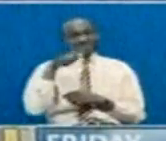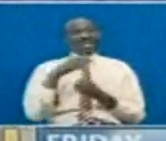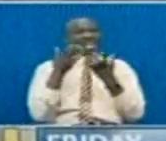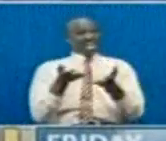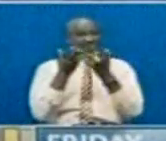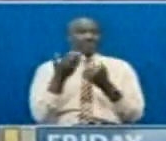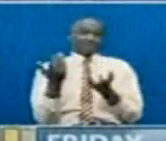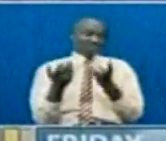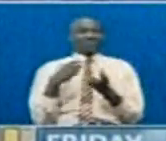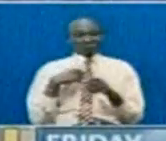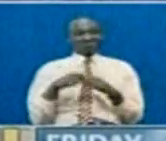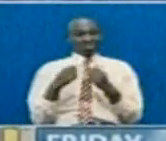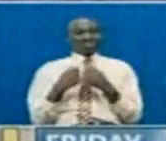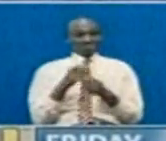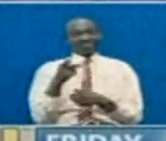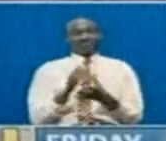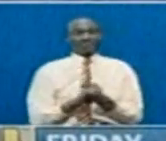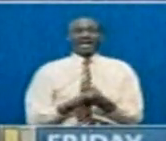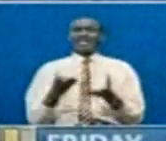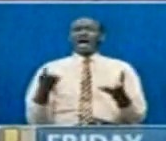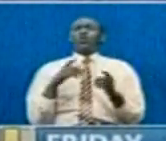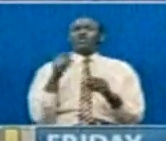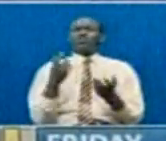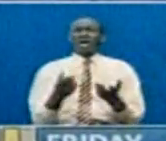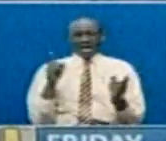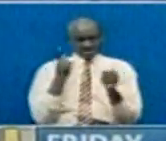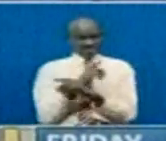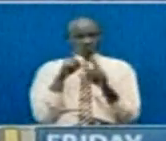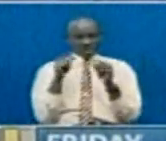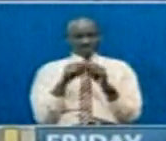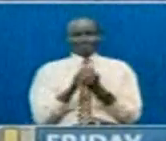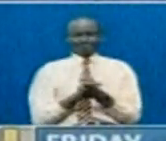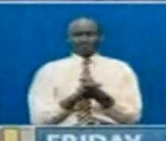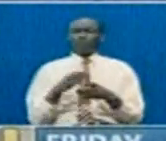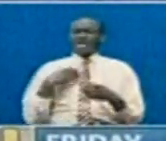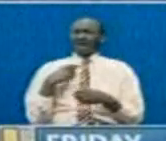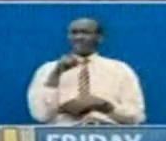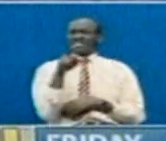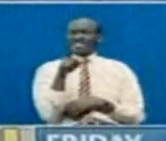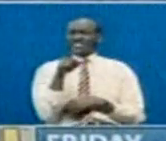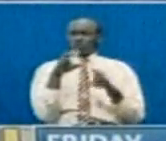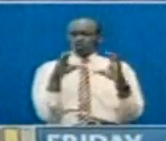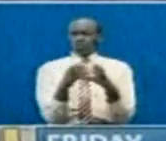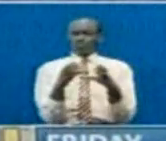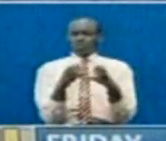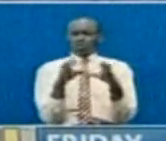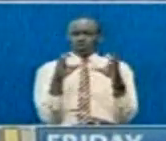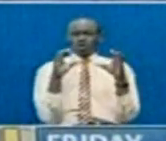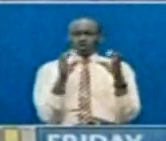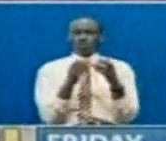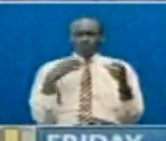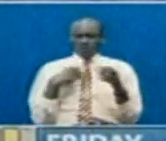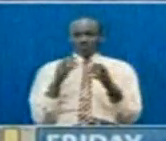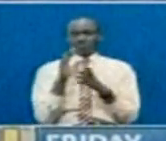heavy. Let's move on, Wilis, to another one. Now, we have this, you know, group of